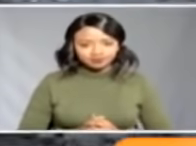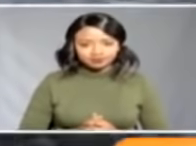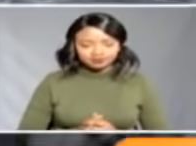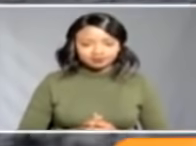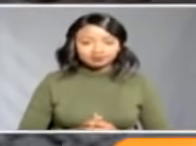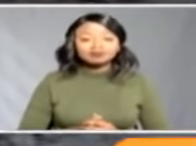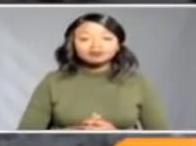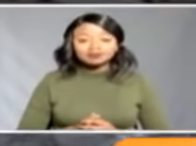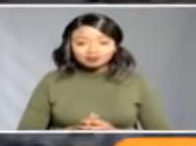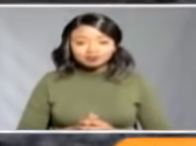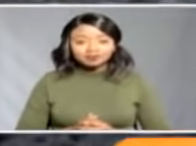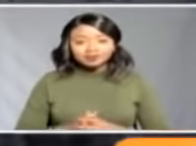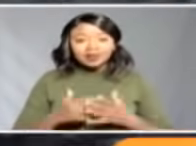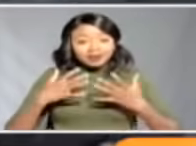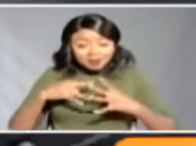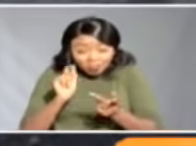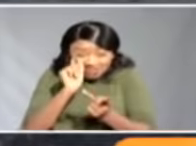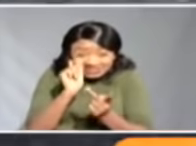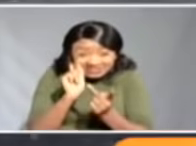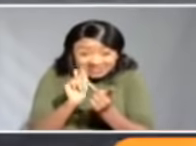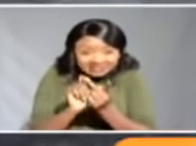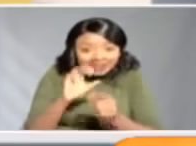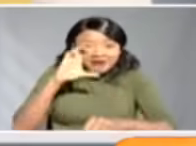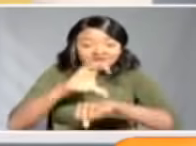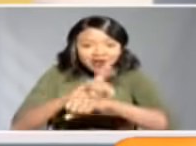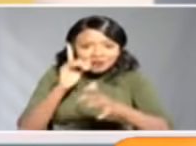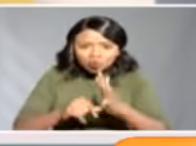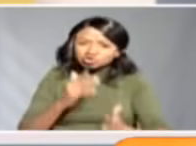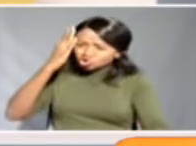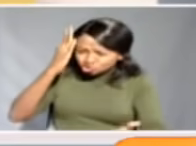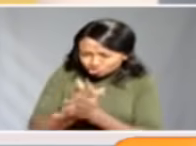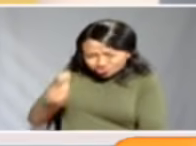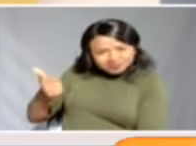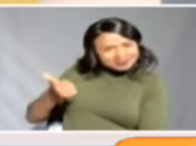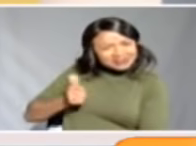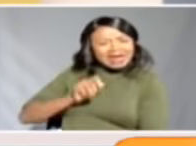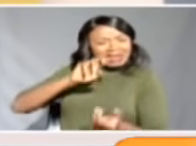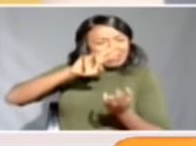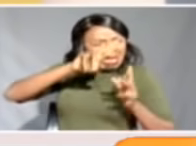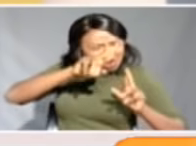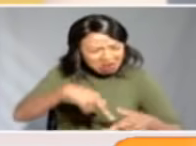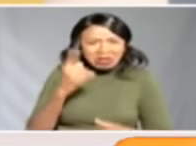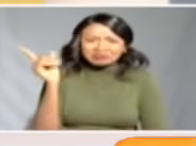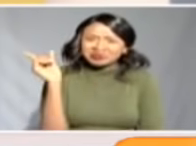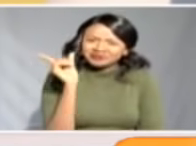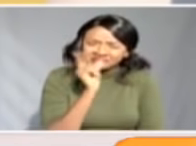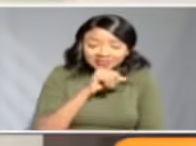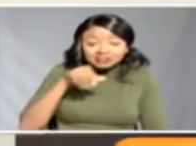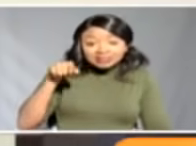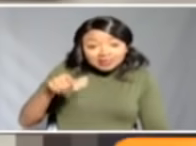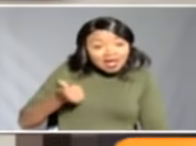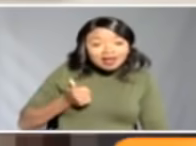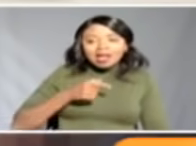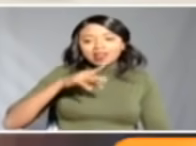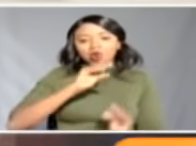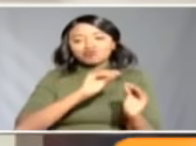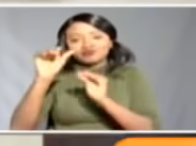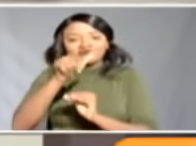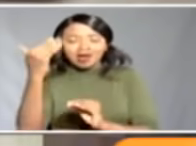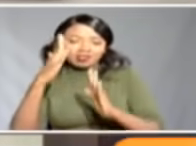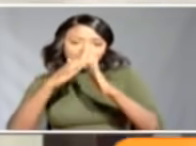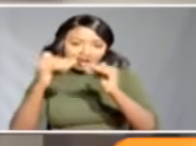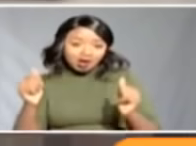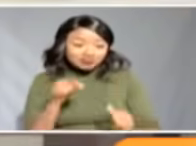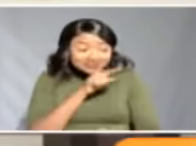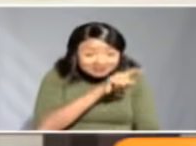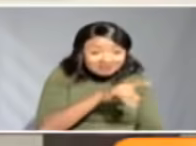Medical examinations confirmed that Grace had indeed been defiled. Grace has been taken to a safe house. The bishop